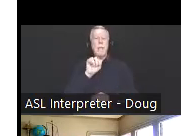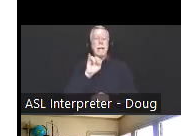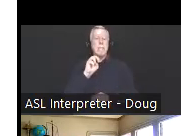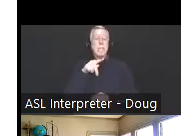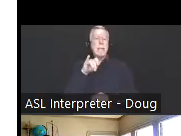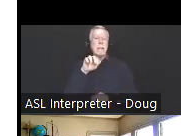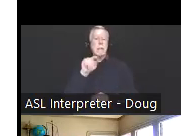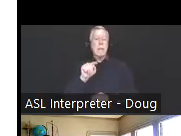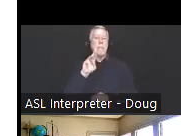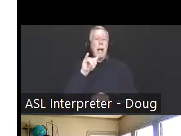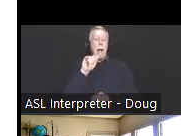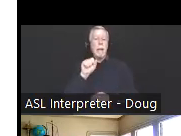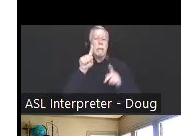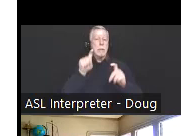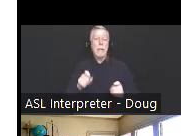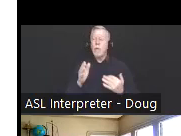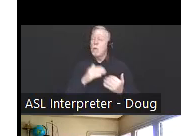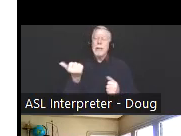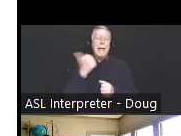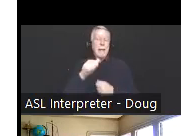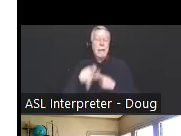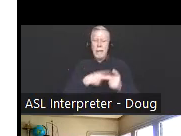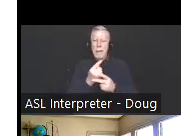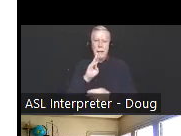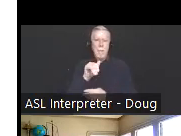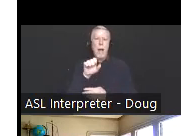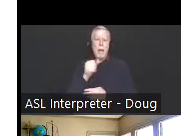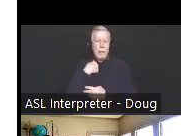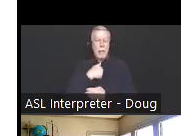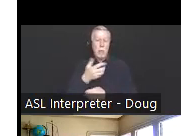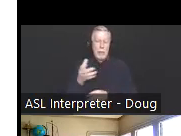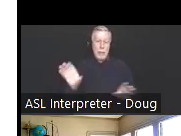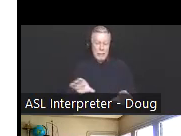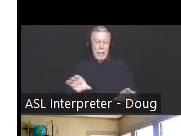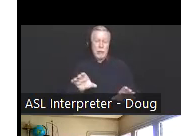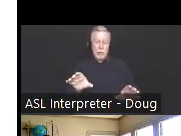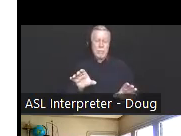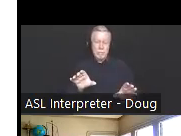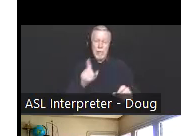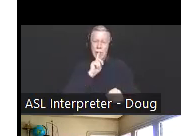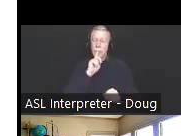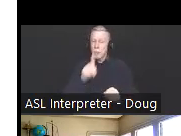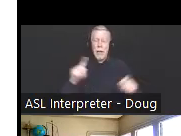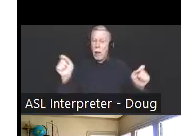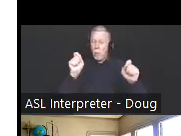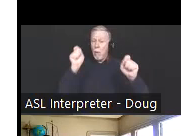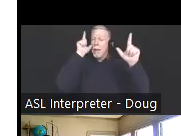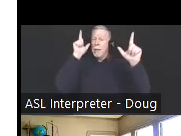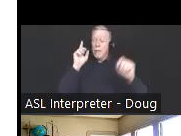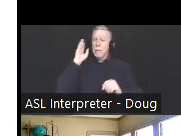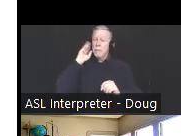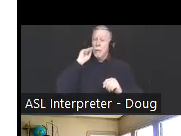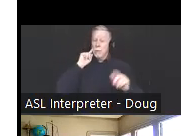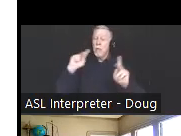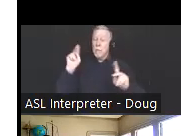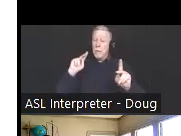on almost every sort of bias that we engage in, and it's a really awakening experience for people to